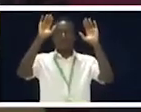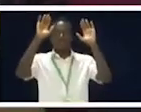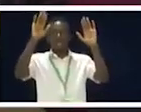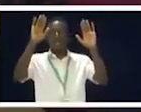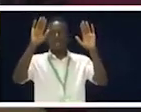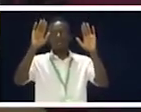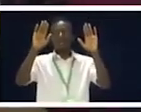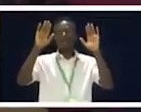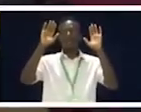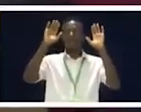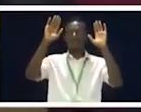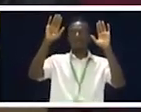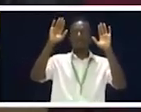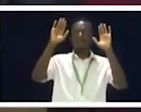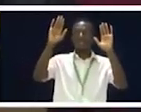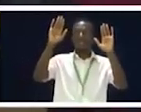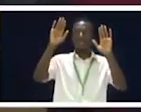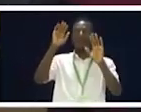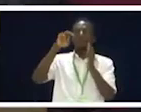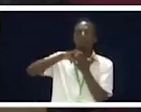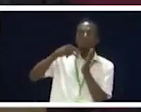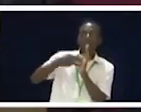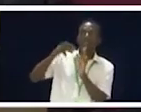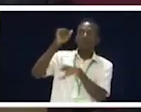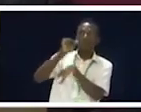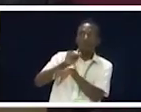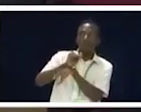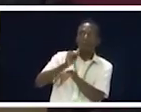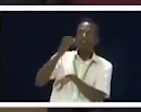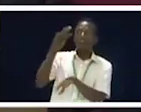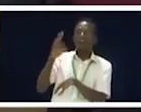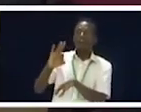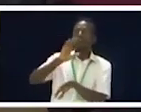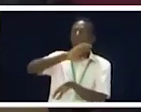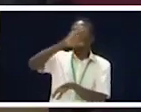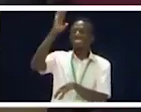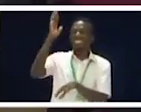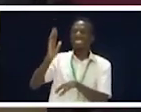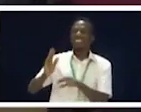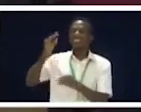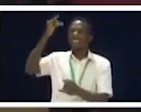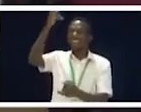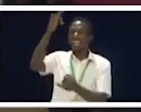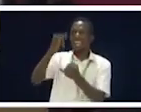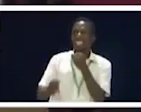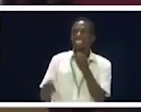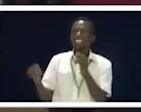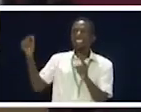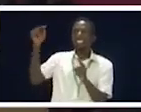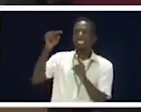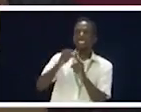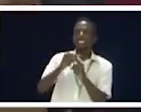acronym. Wonder. Works of never-ending deity. Ever real.